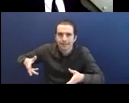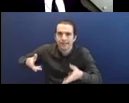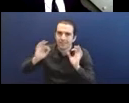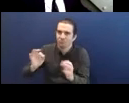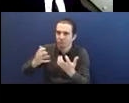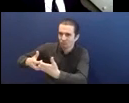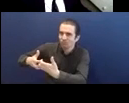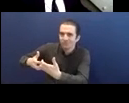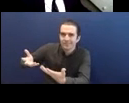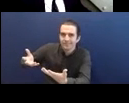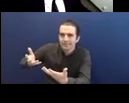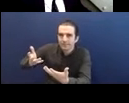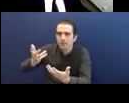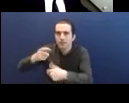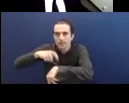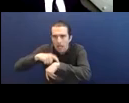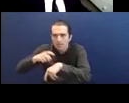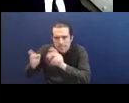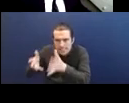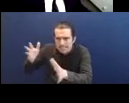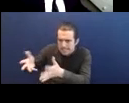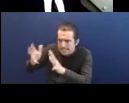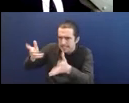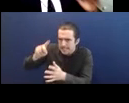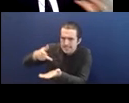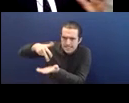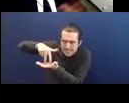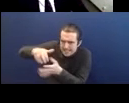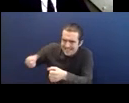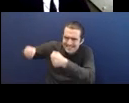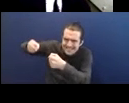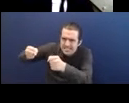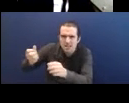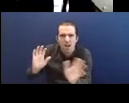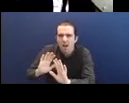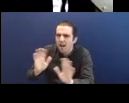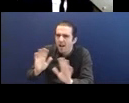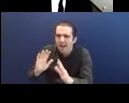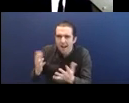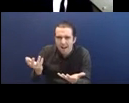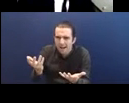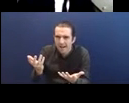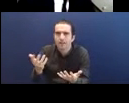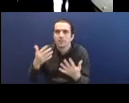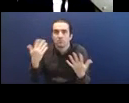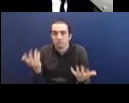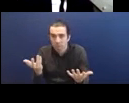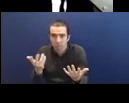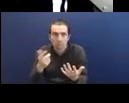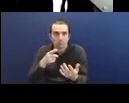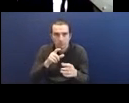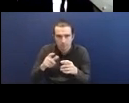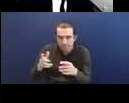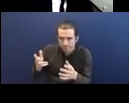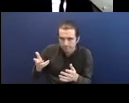communicate. So what we need to move to, and which we came about, this transition didn't